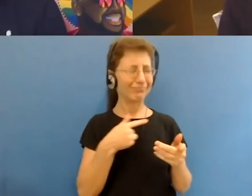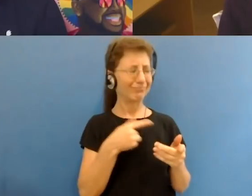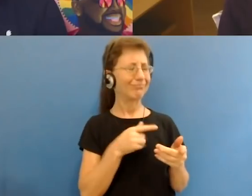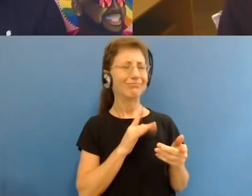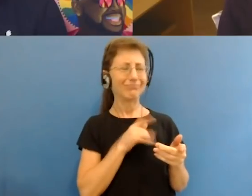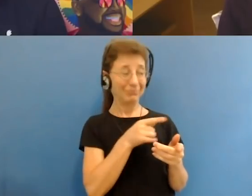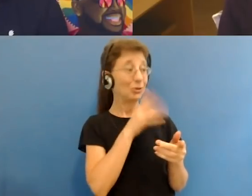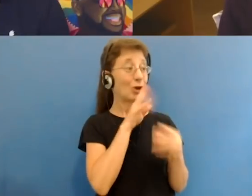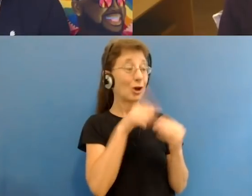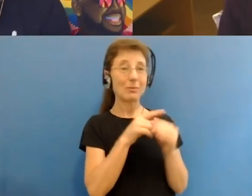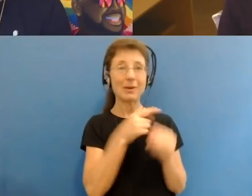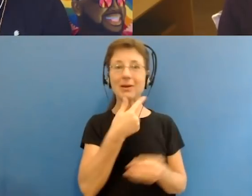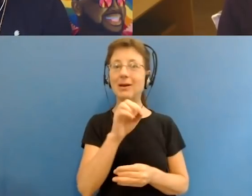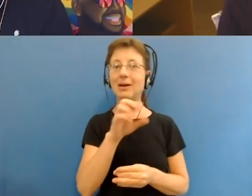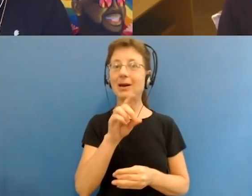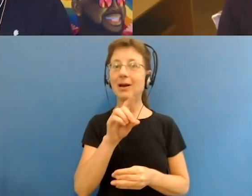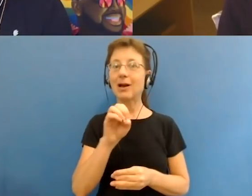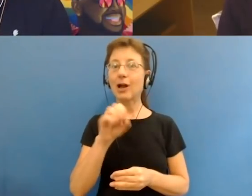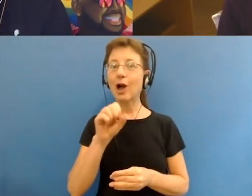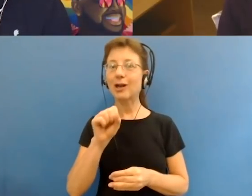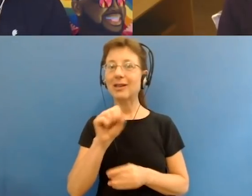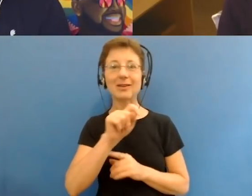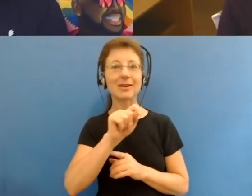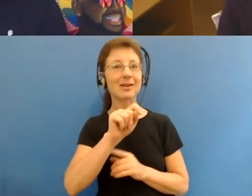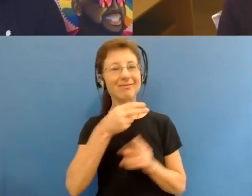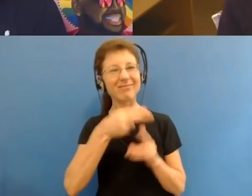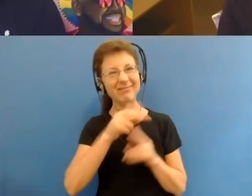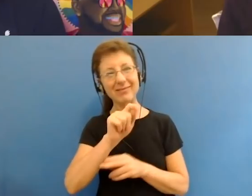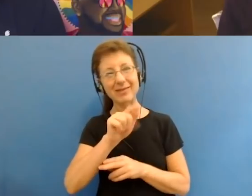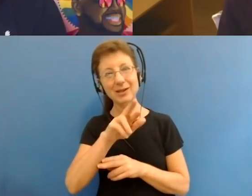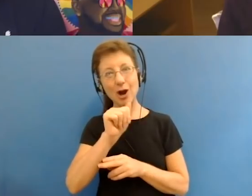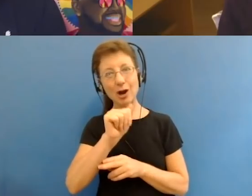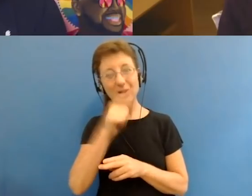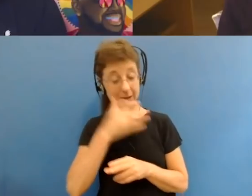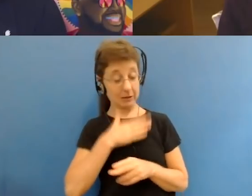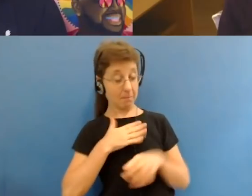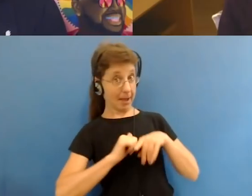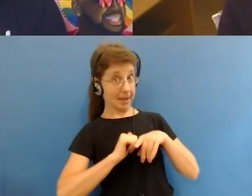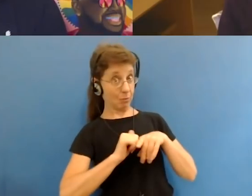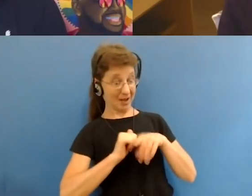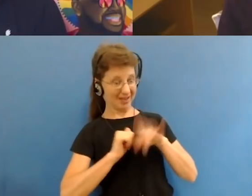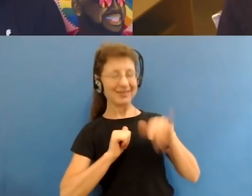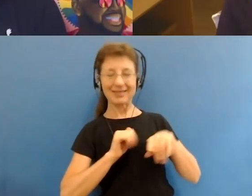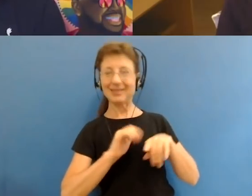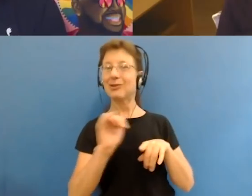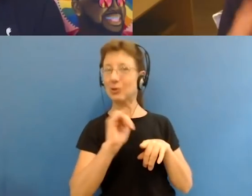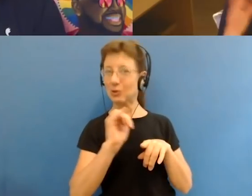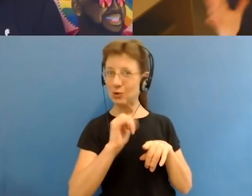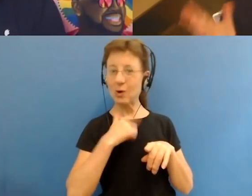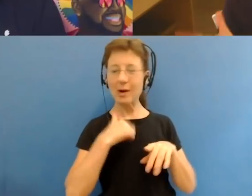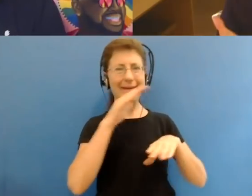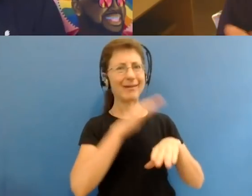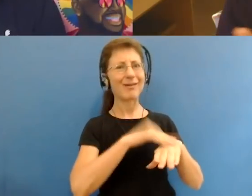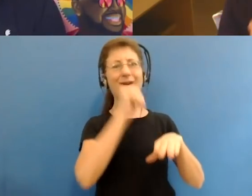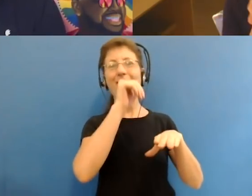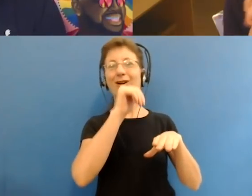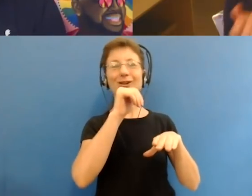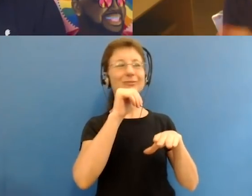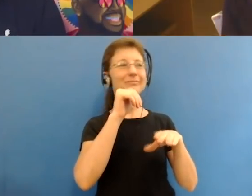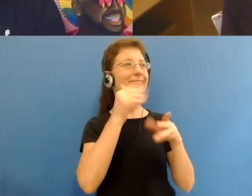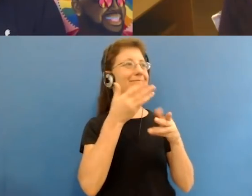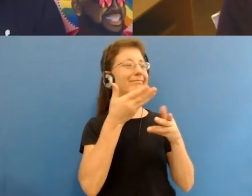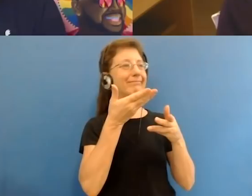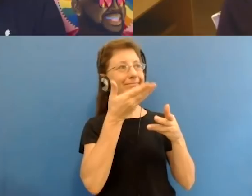goddess Tara, because it's such a deep part of my practice too, to call upon and invoke